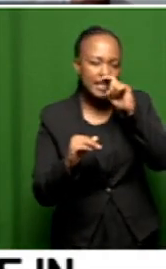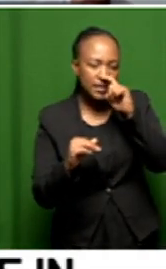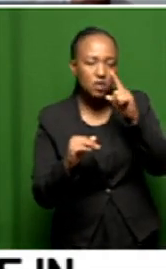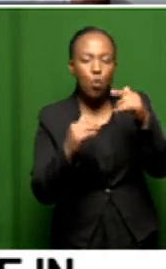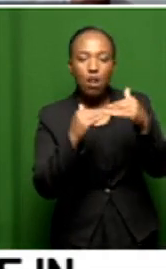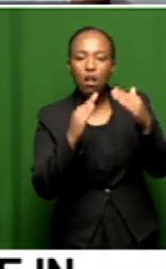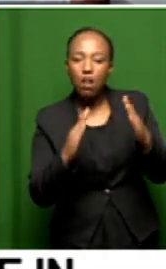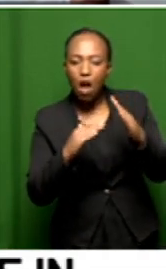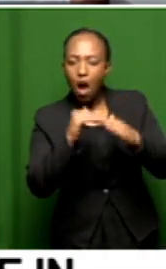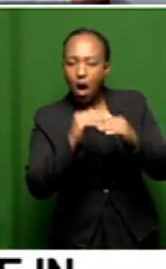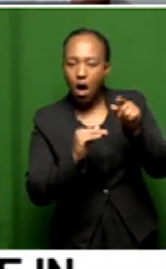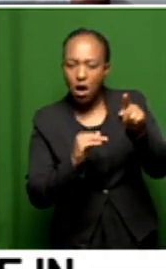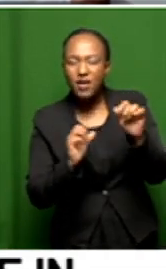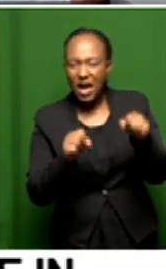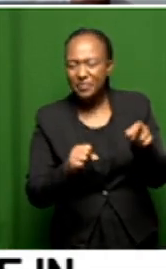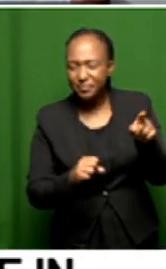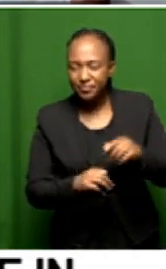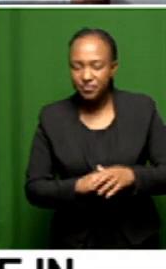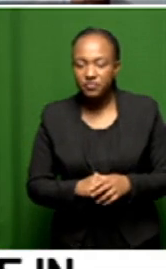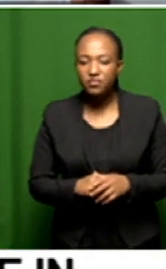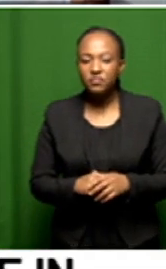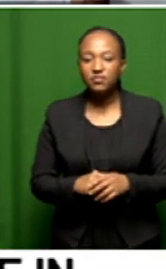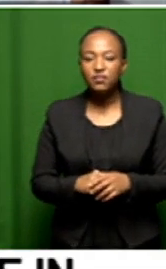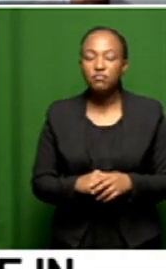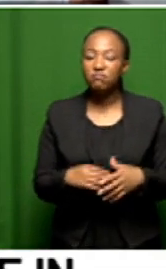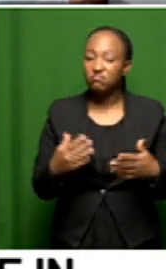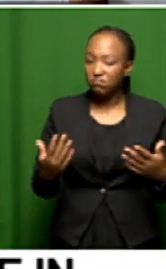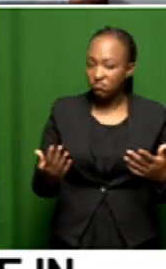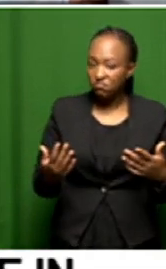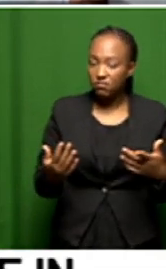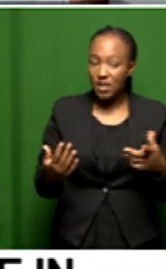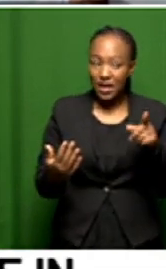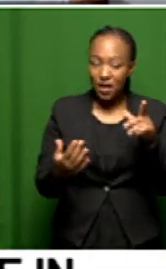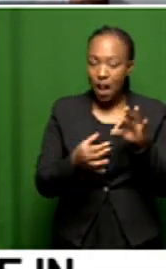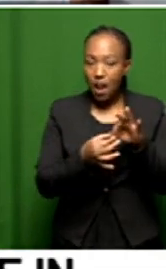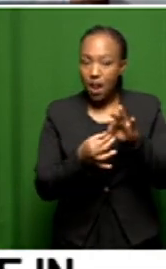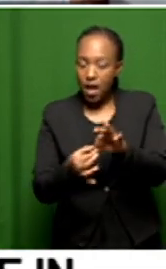and so with regards to that,